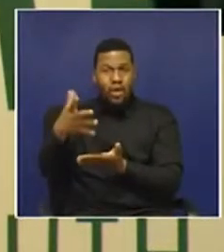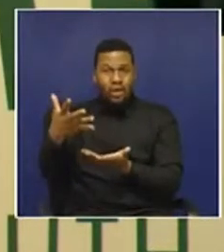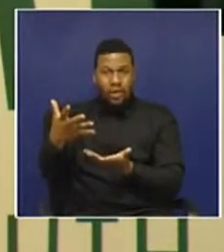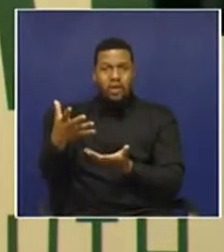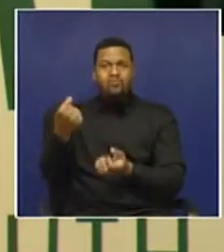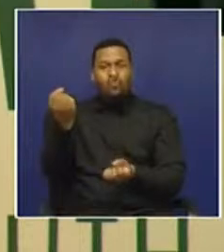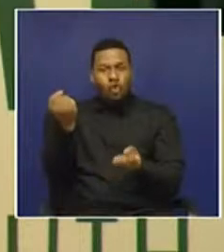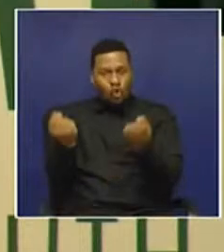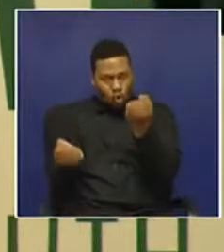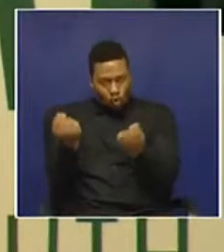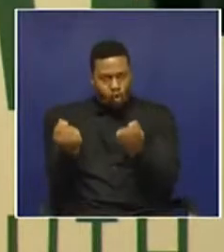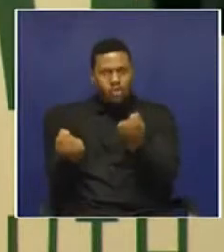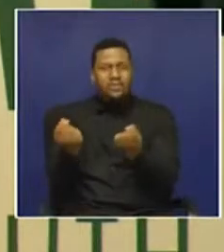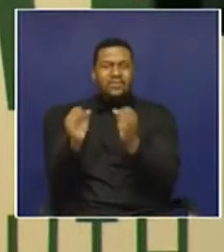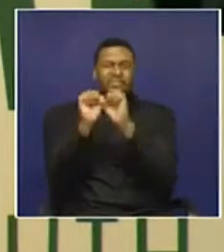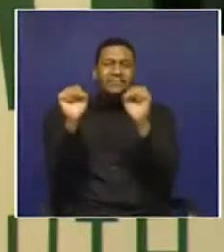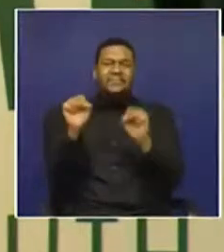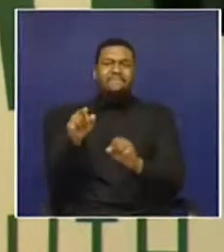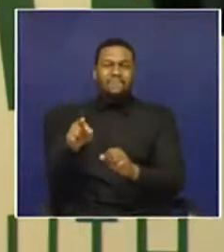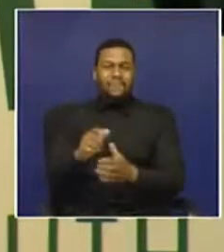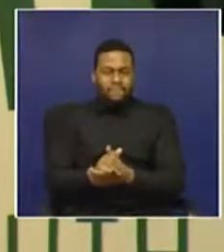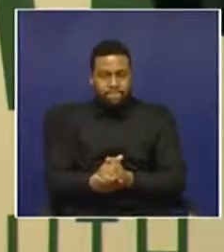term.